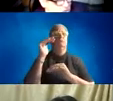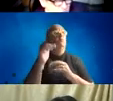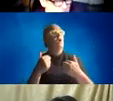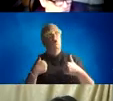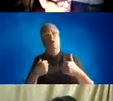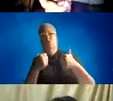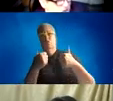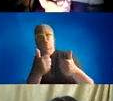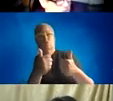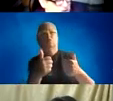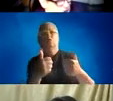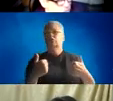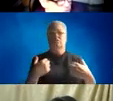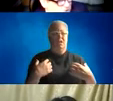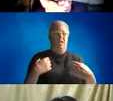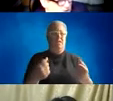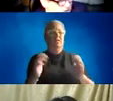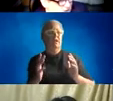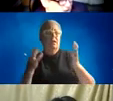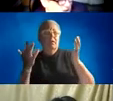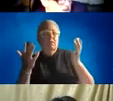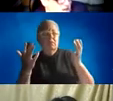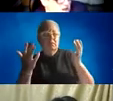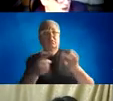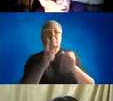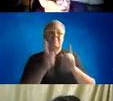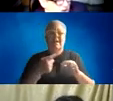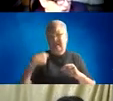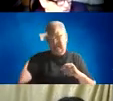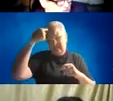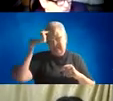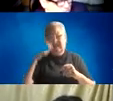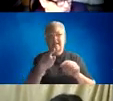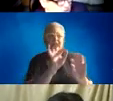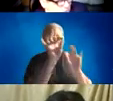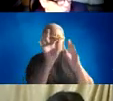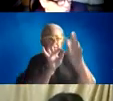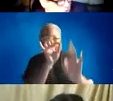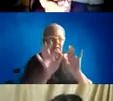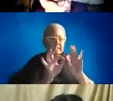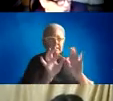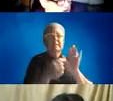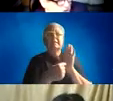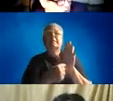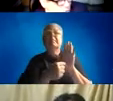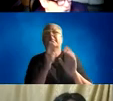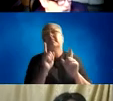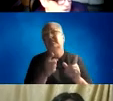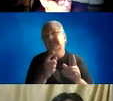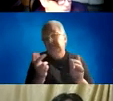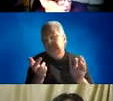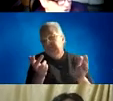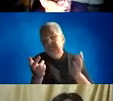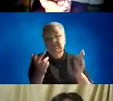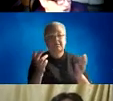And you would have to measure that by sample surveys, I think. But but that would also be quite, you know, what the level